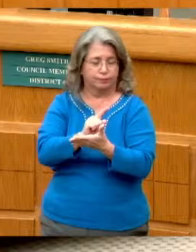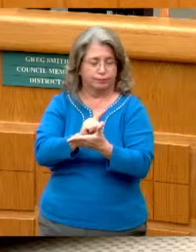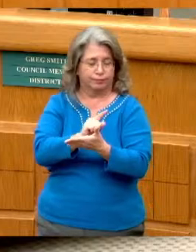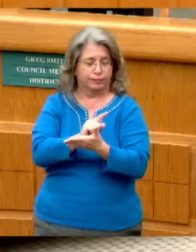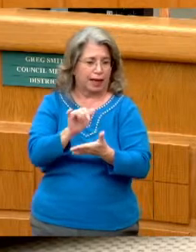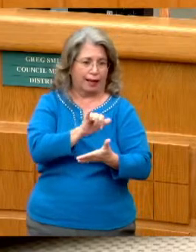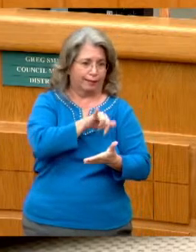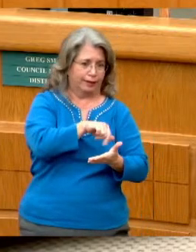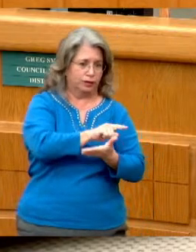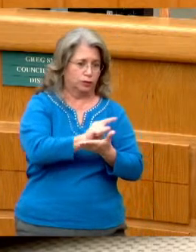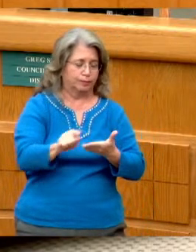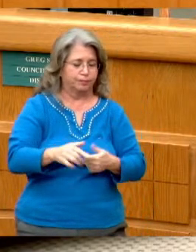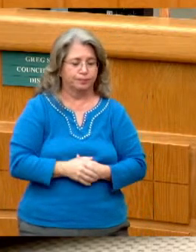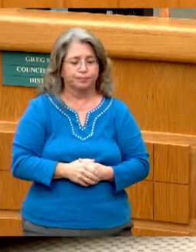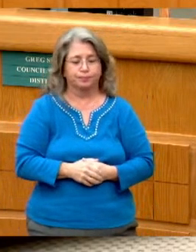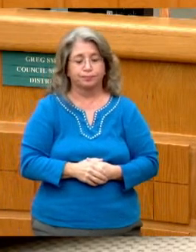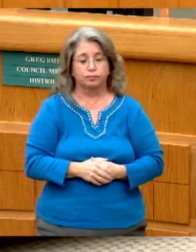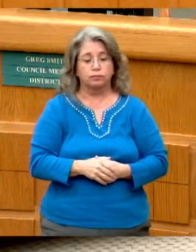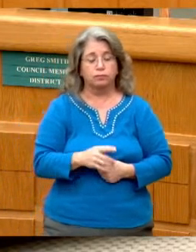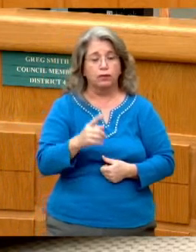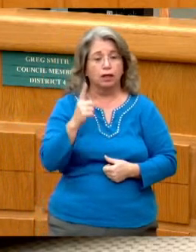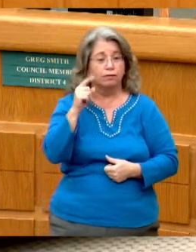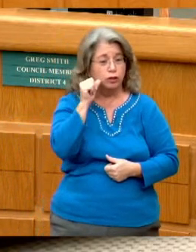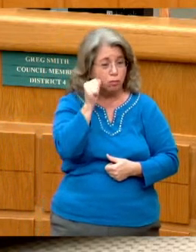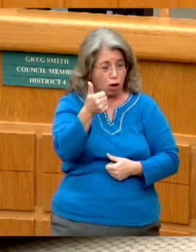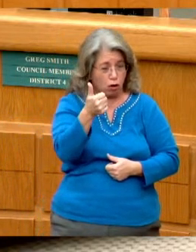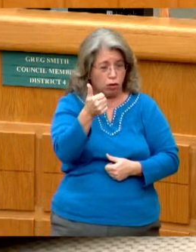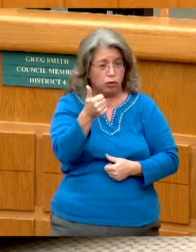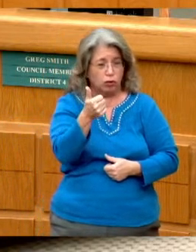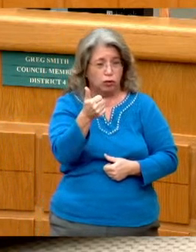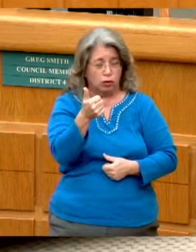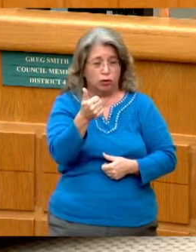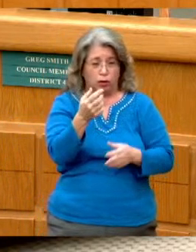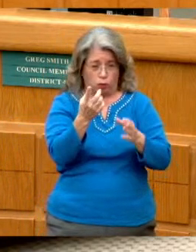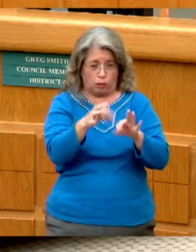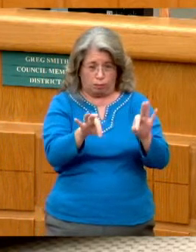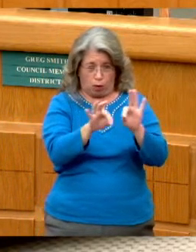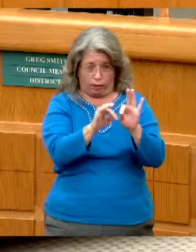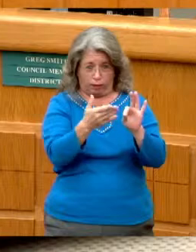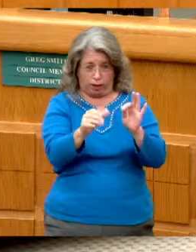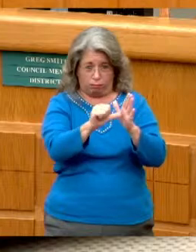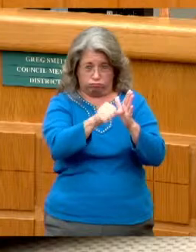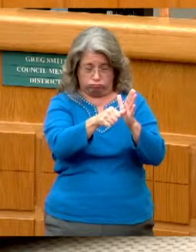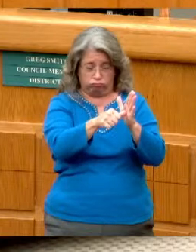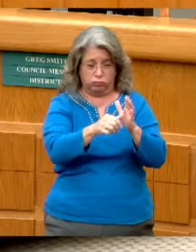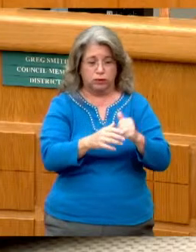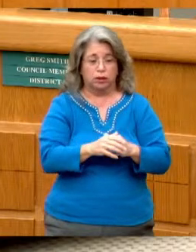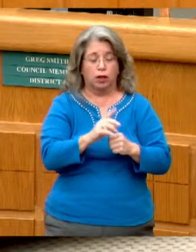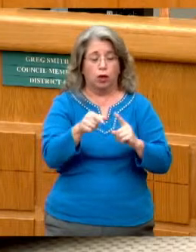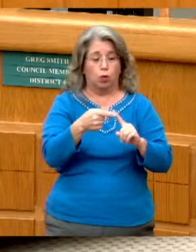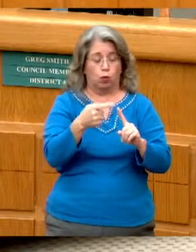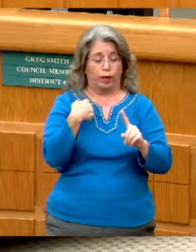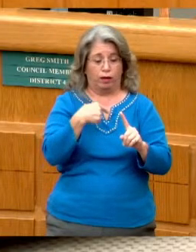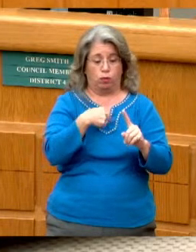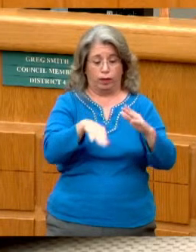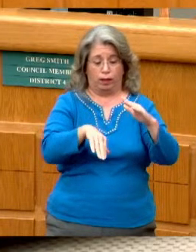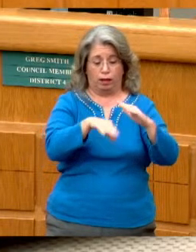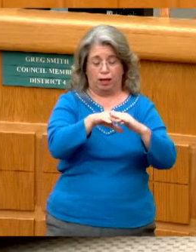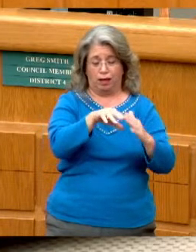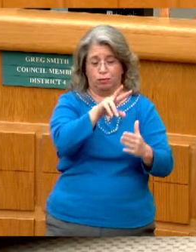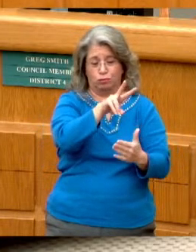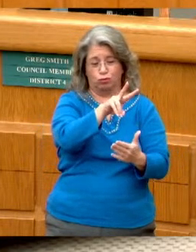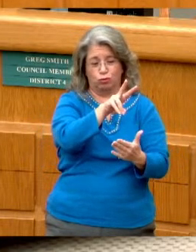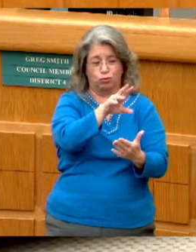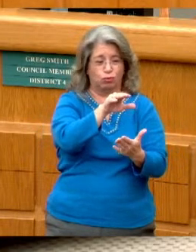so on Friday, one key thing, and this is kind of another process change, is that once we do reach that 2,200 to